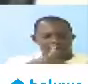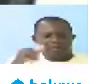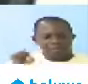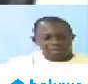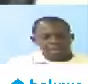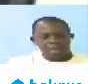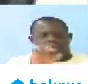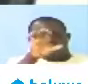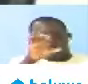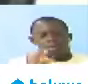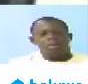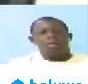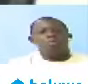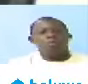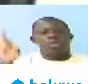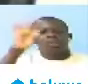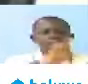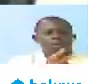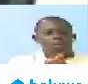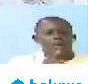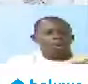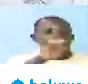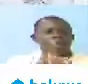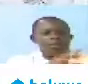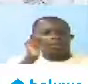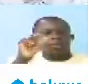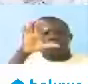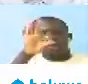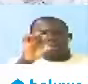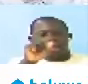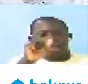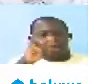Senegal, we went to Tambakunda.